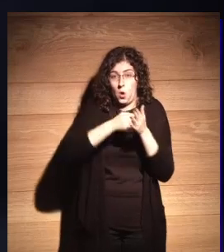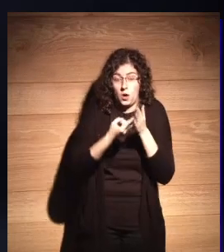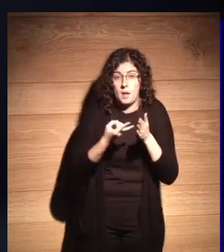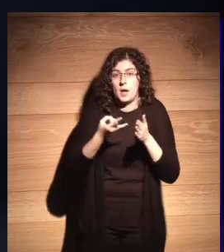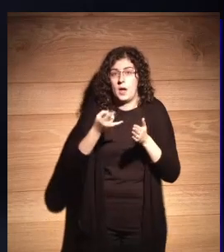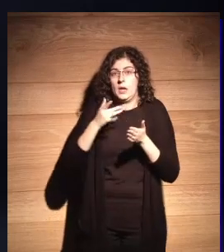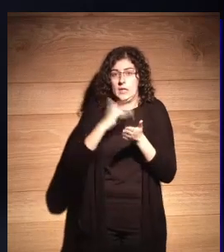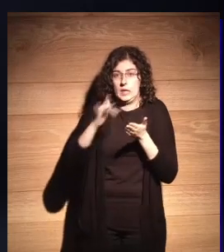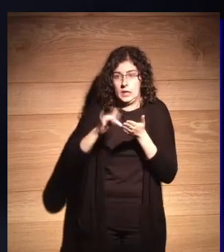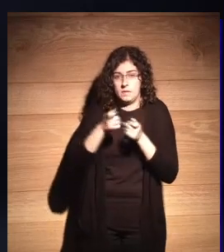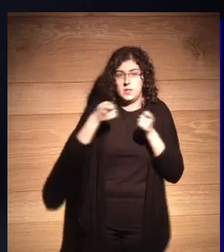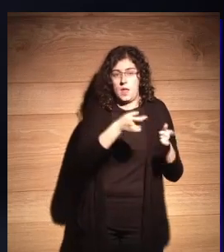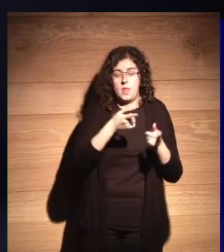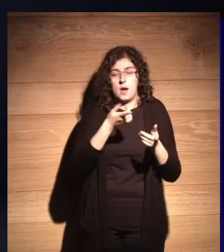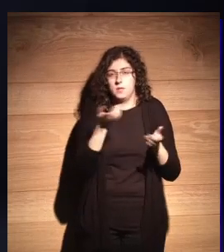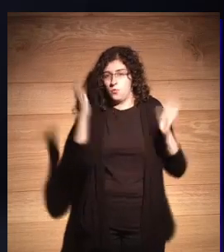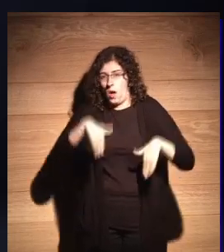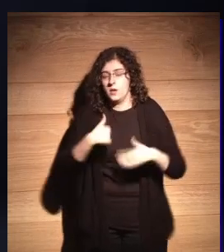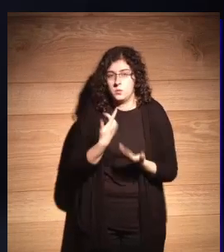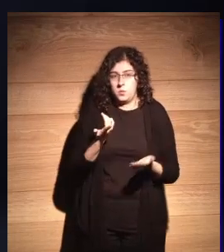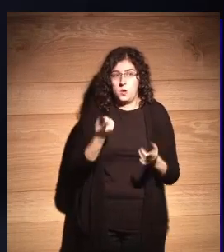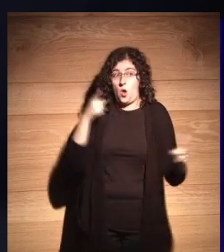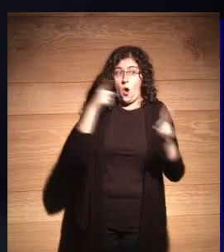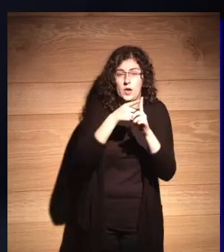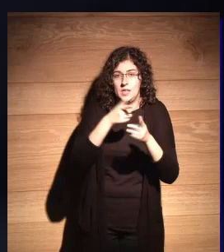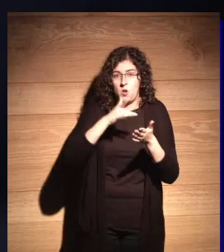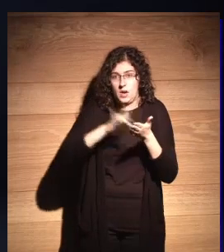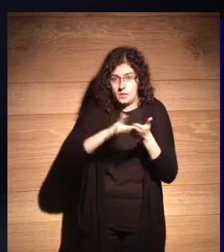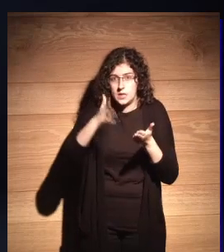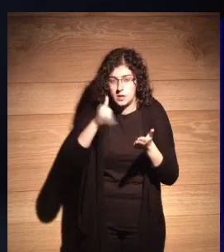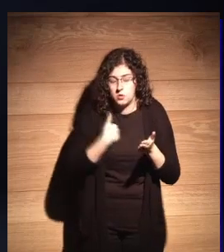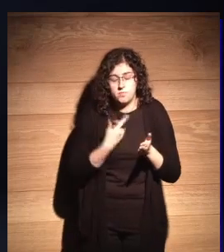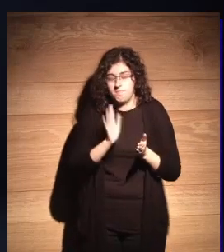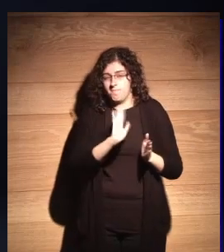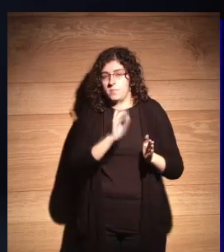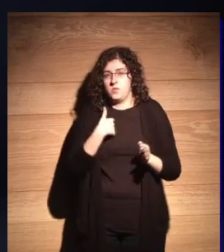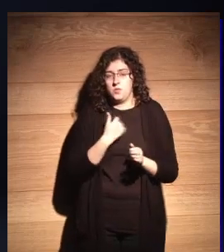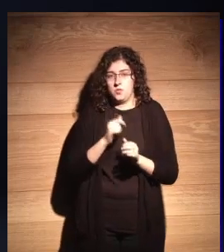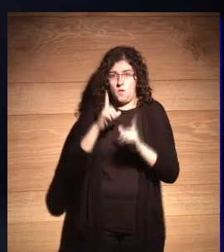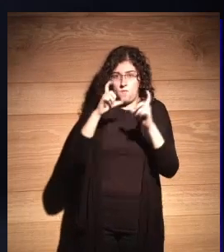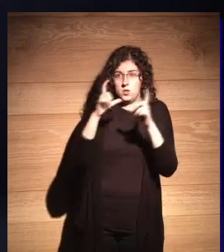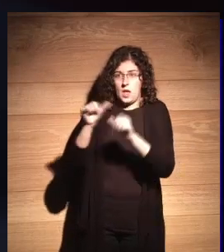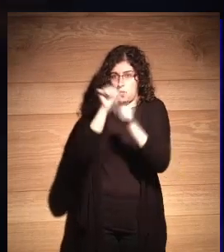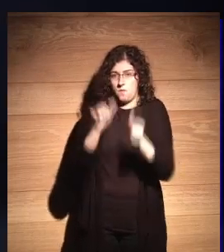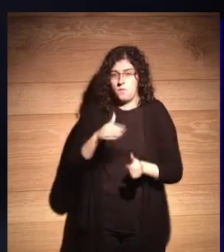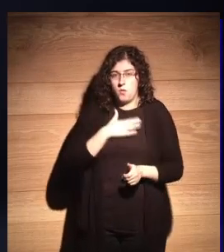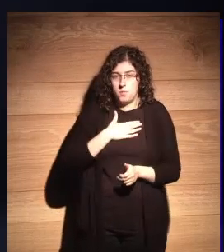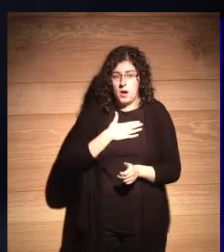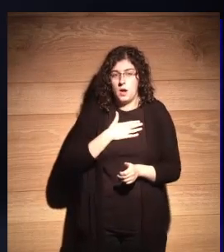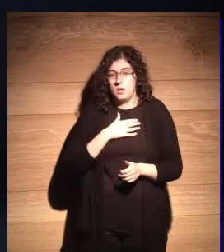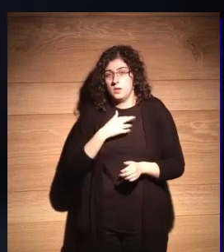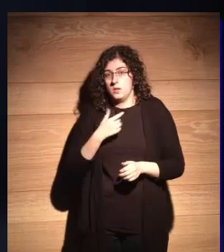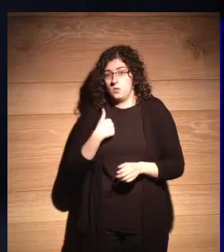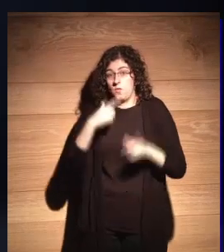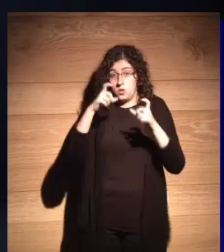expectations. So I want to do it in my own way, photograph the place with respect and all of